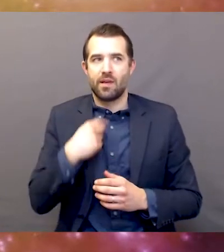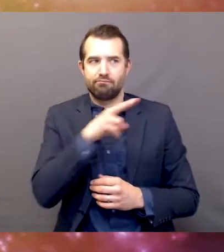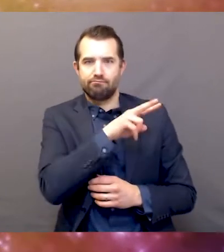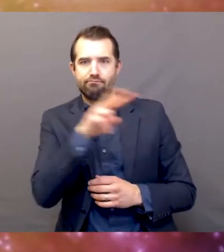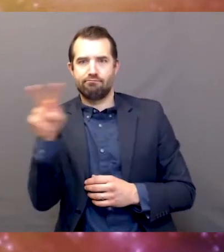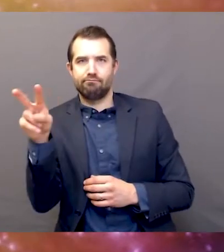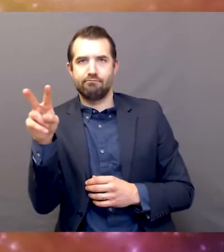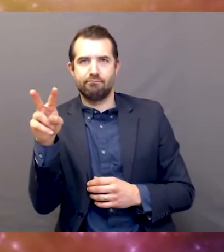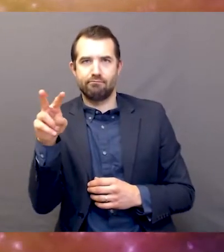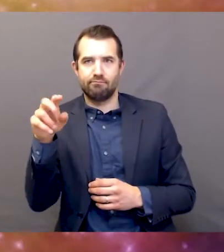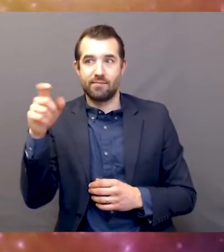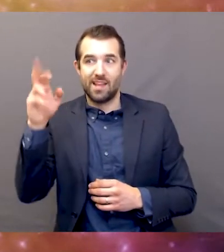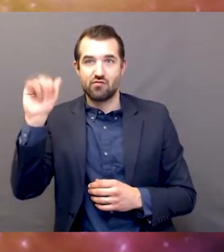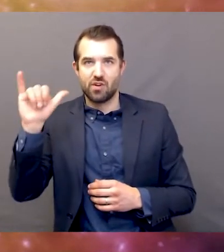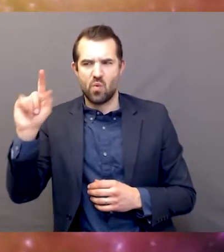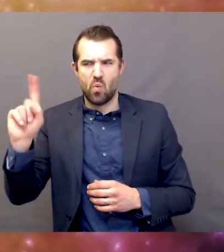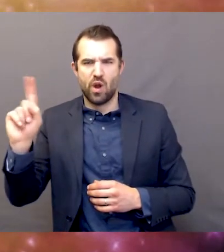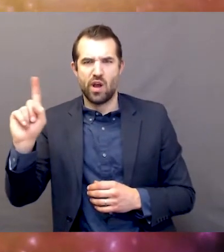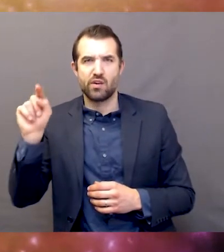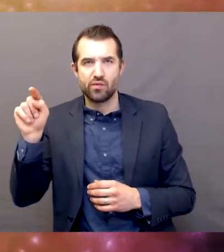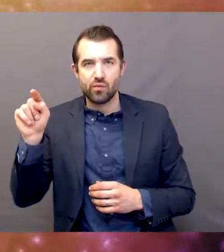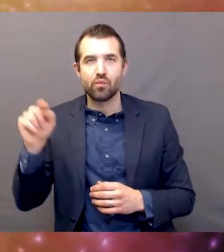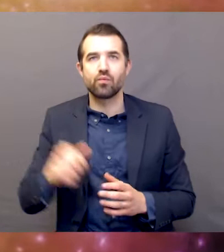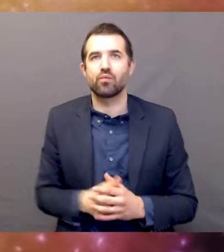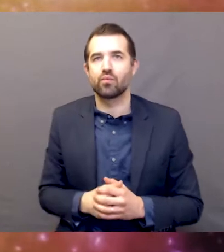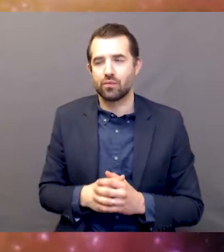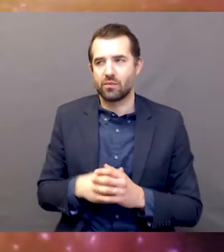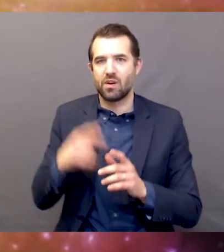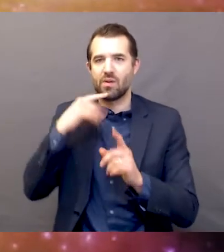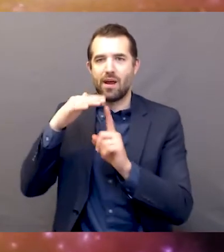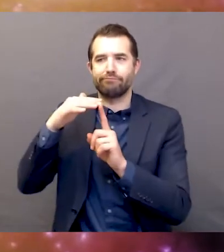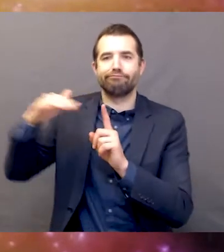exploit, X-rays are absorbed high in the atmosphere. You can see that over here.